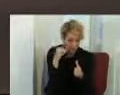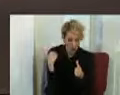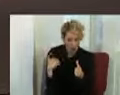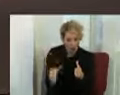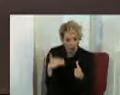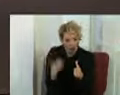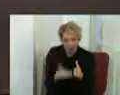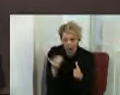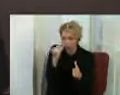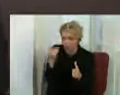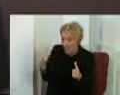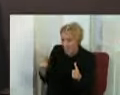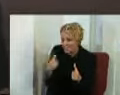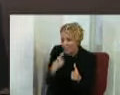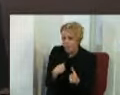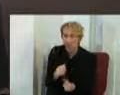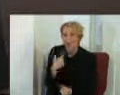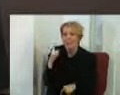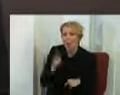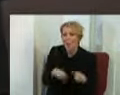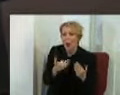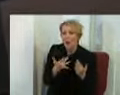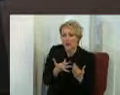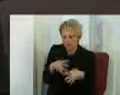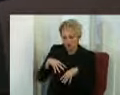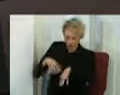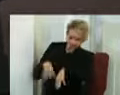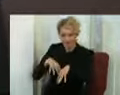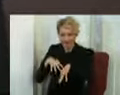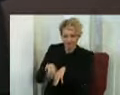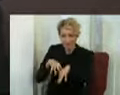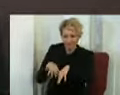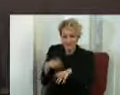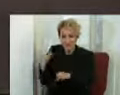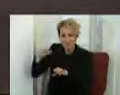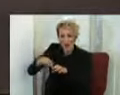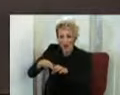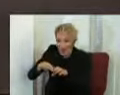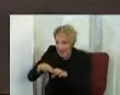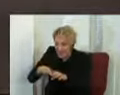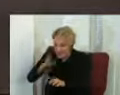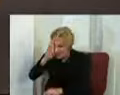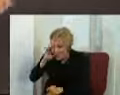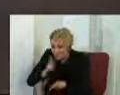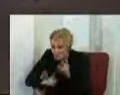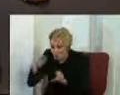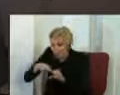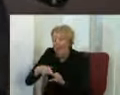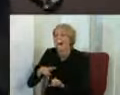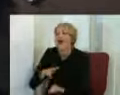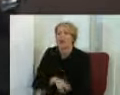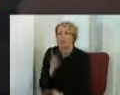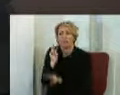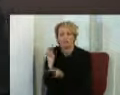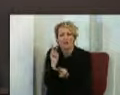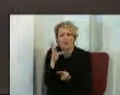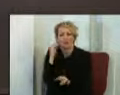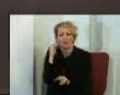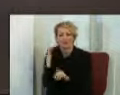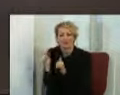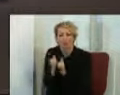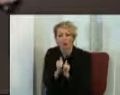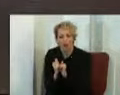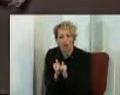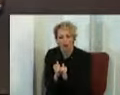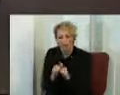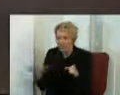I know that they've already told me that they just can't wait to get out and parade again this year, so I am looking forward to this experience of being together,